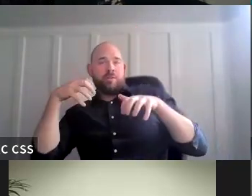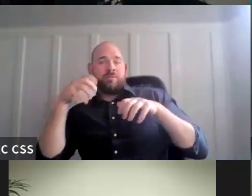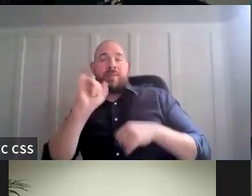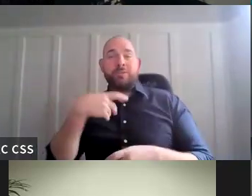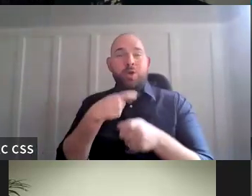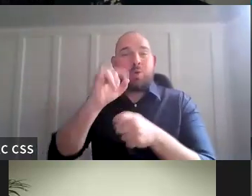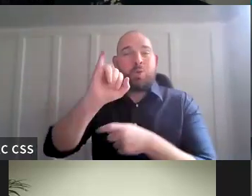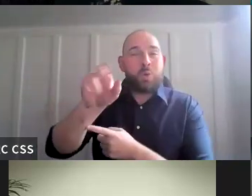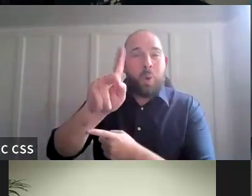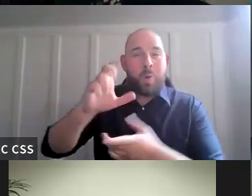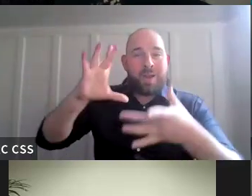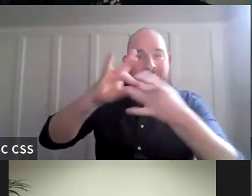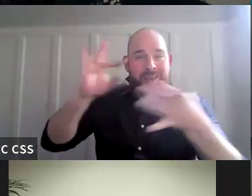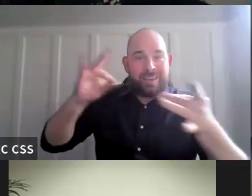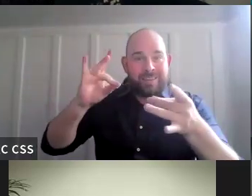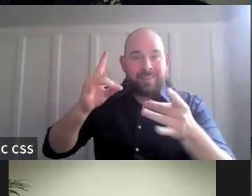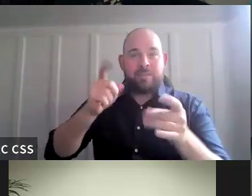message.